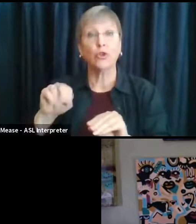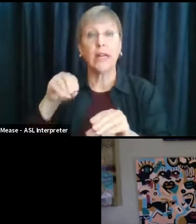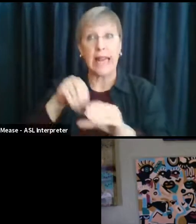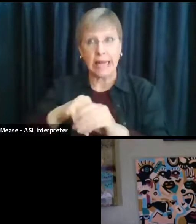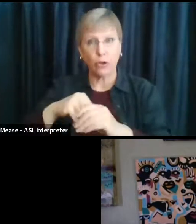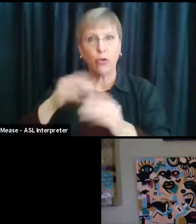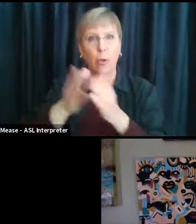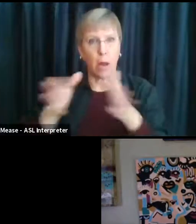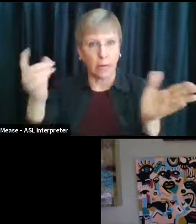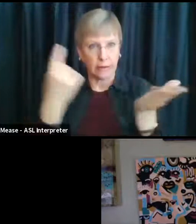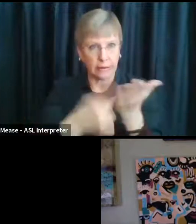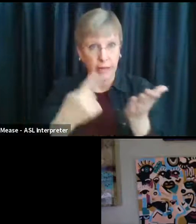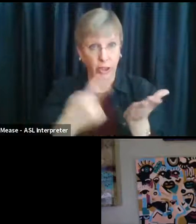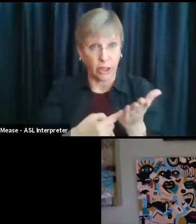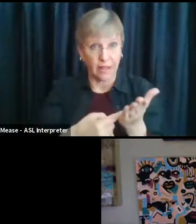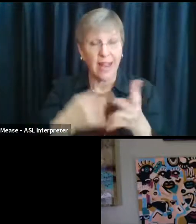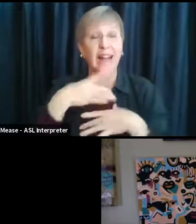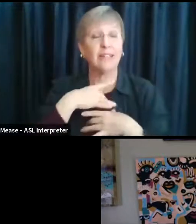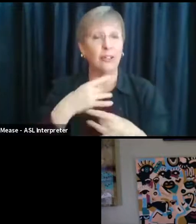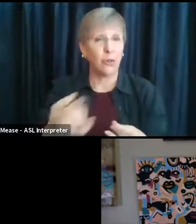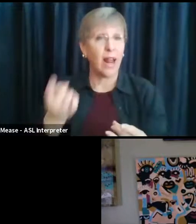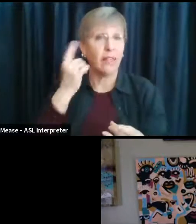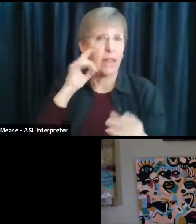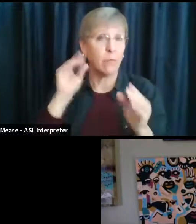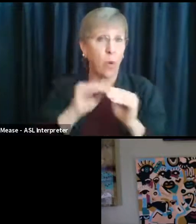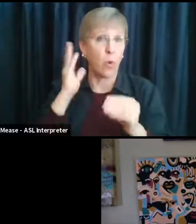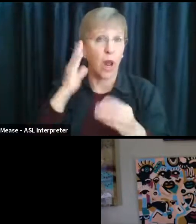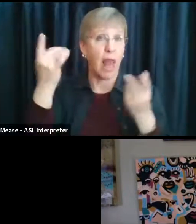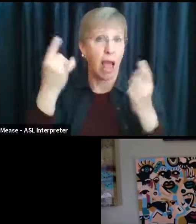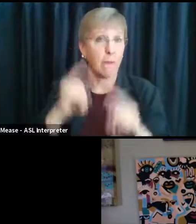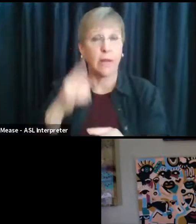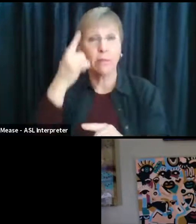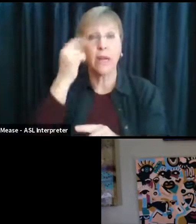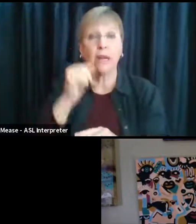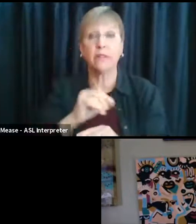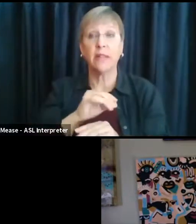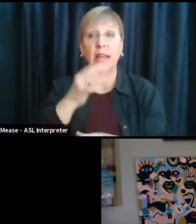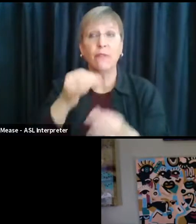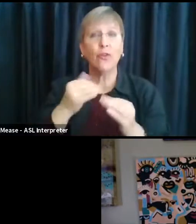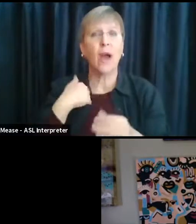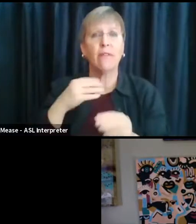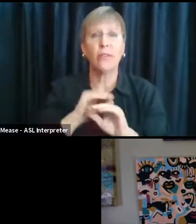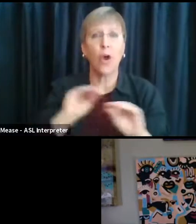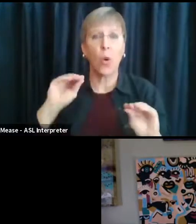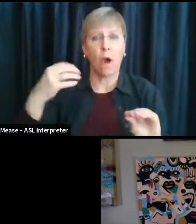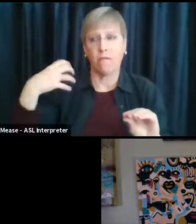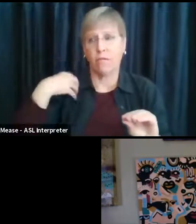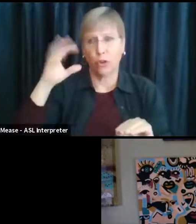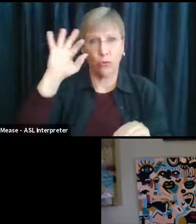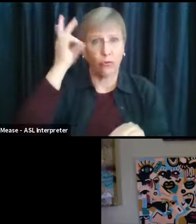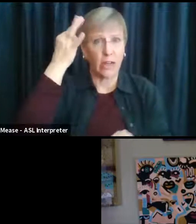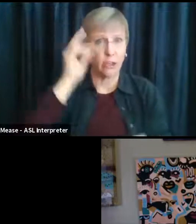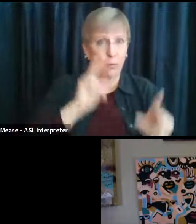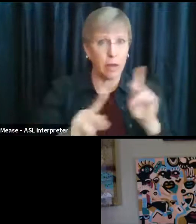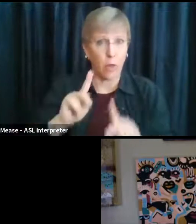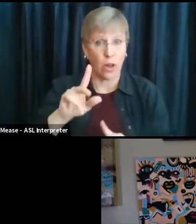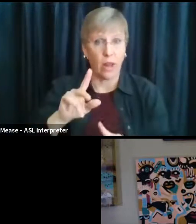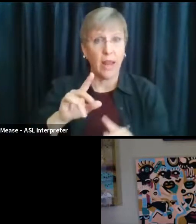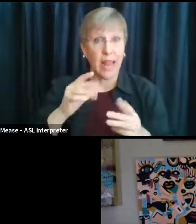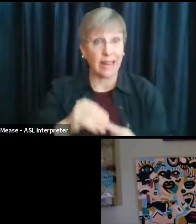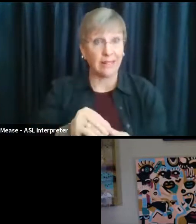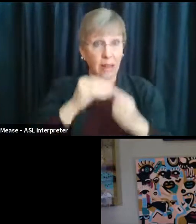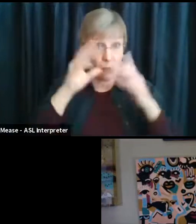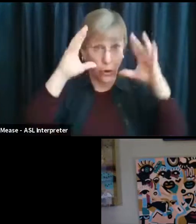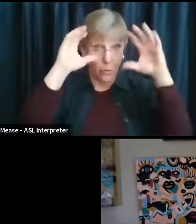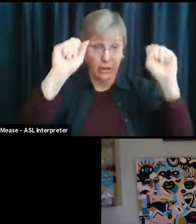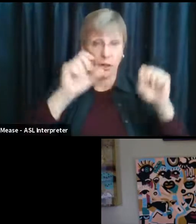been interesting, and I think there will be more, because as long as you have no official French people, except the president, that